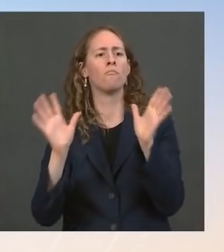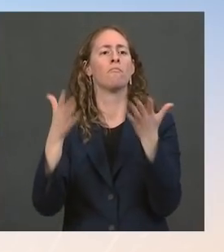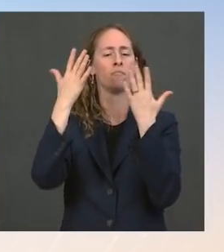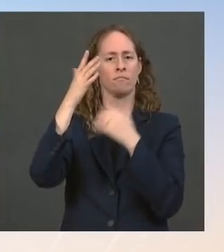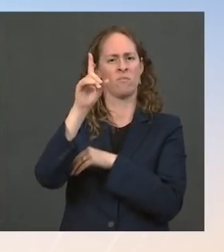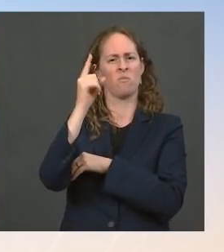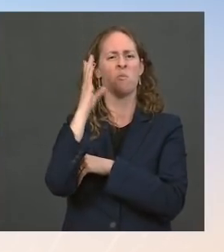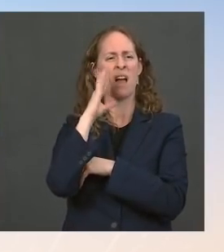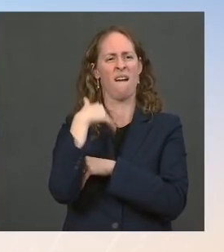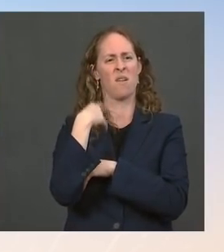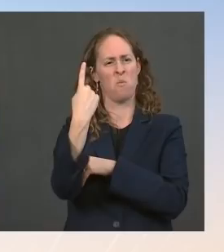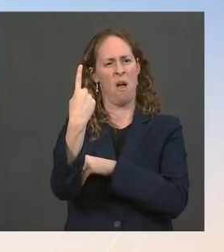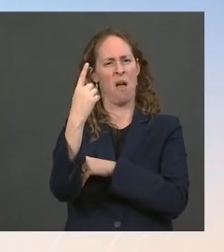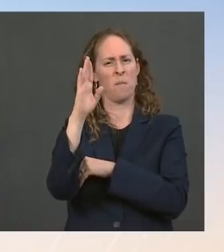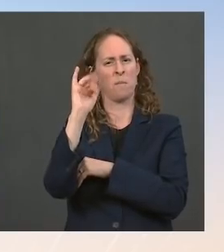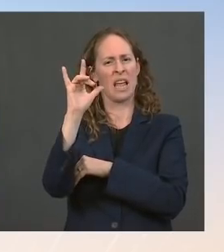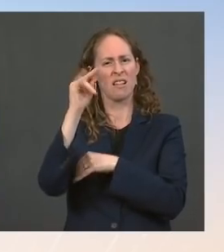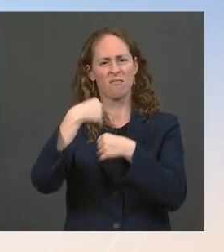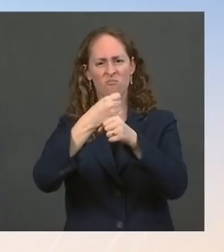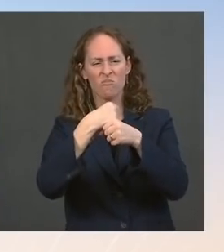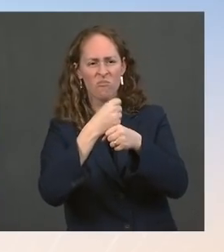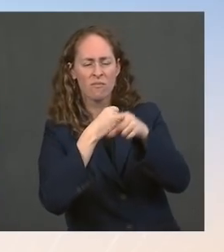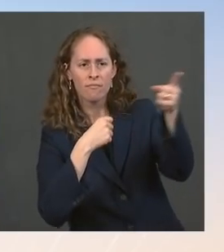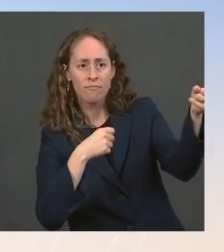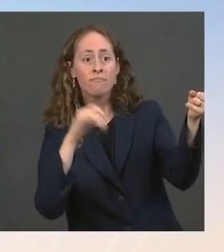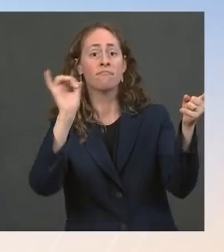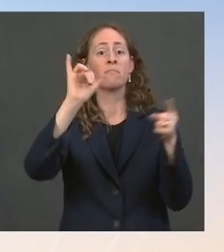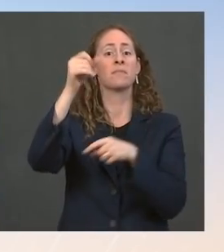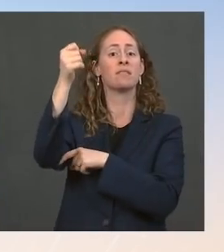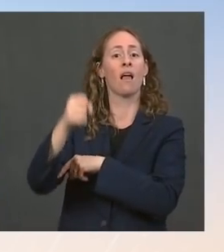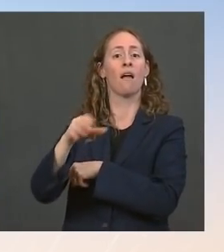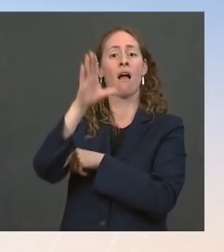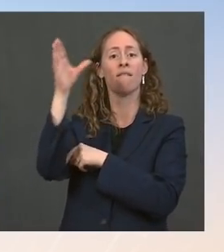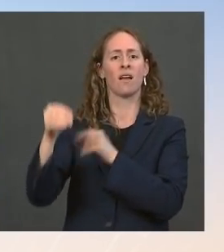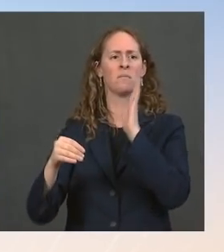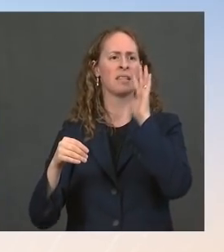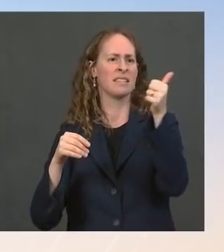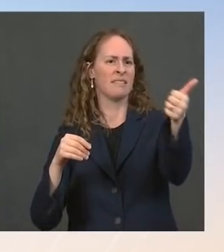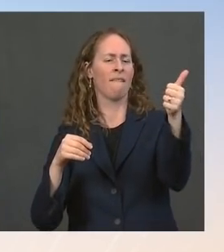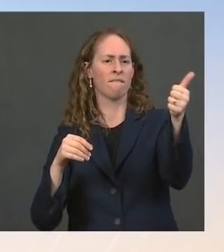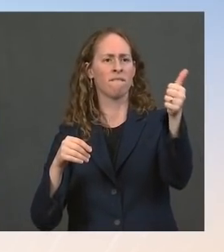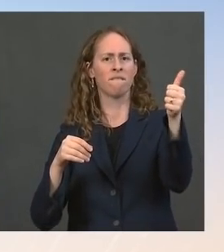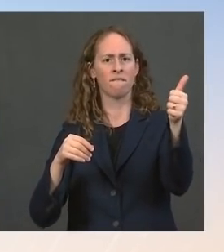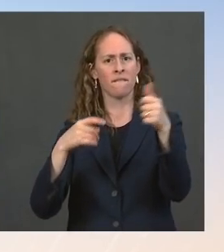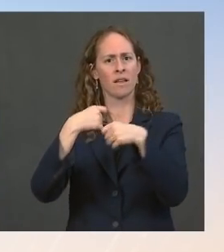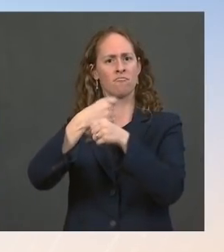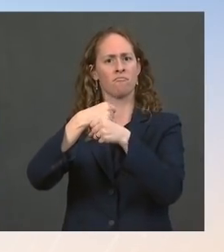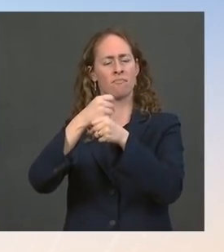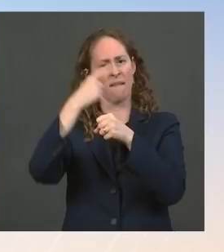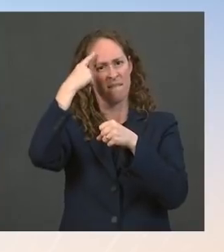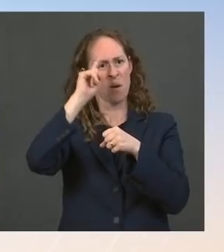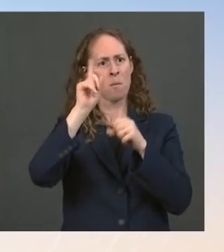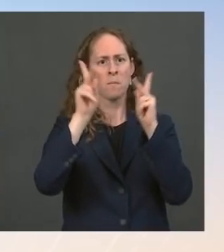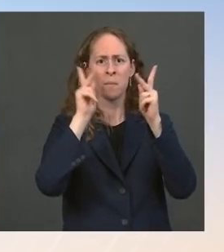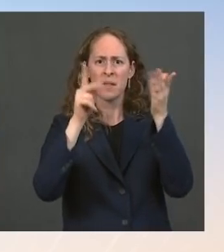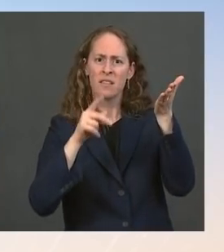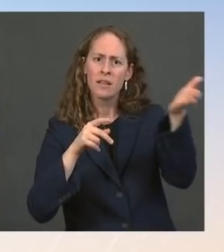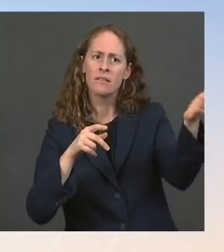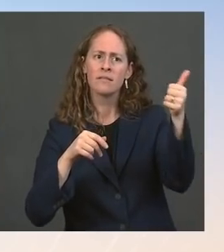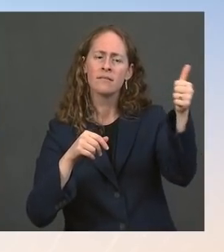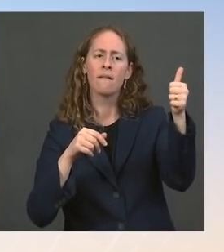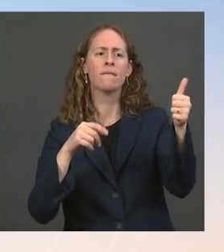South Africa to produce more than 500 million single dose regimens in Africa for Africa, ensuring we're increasing